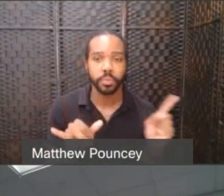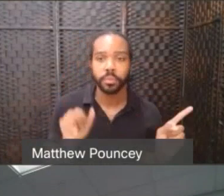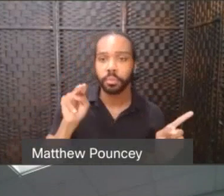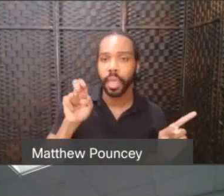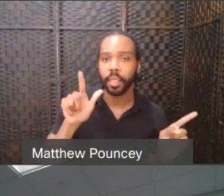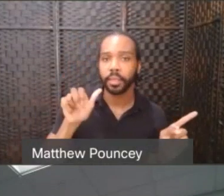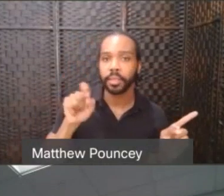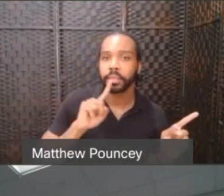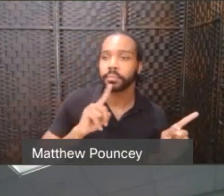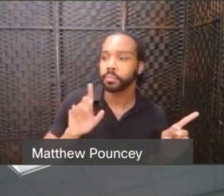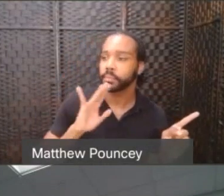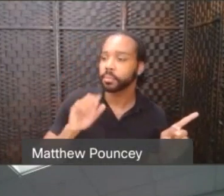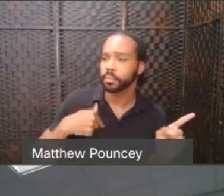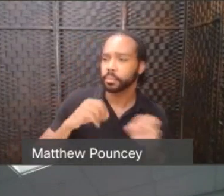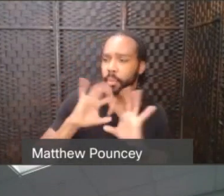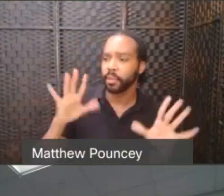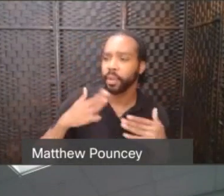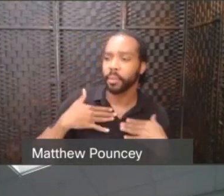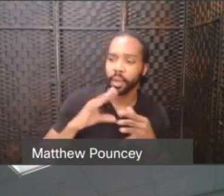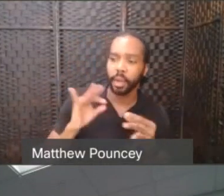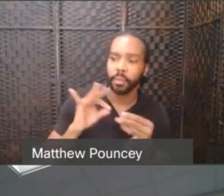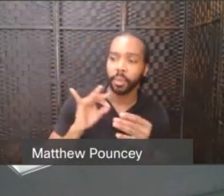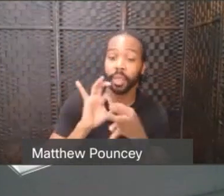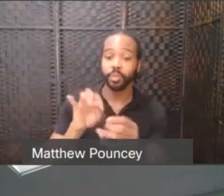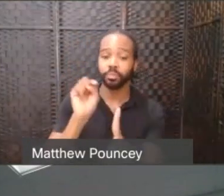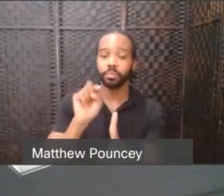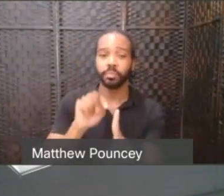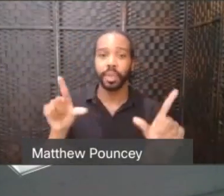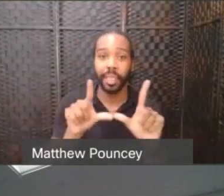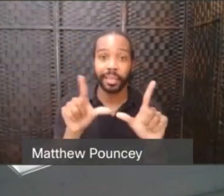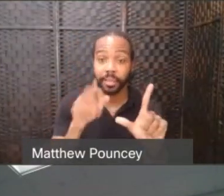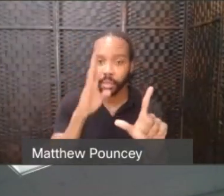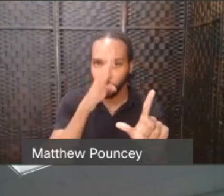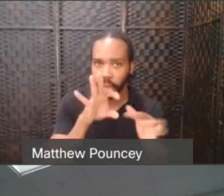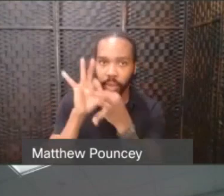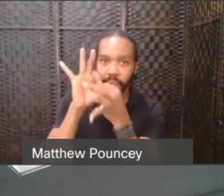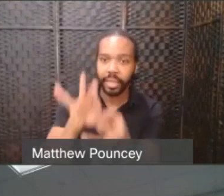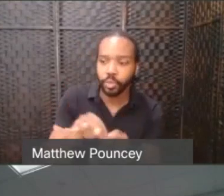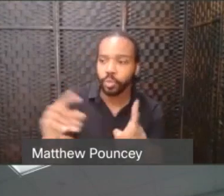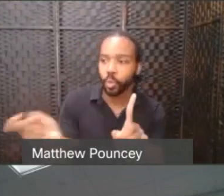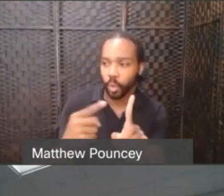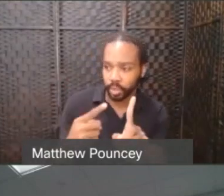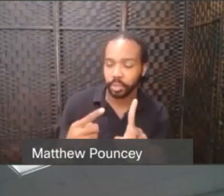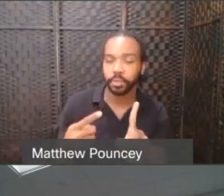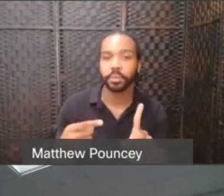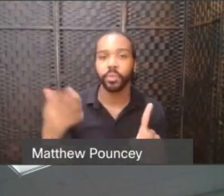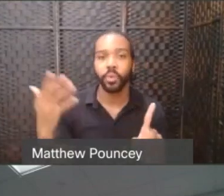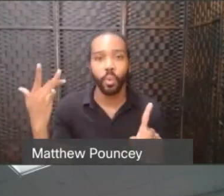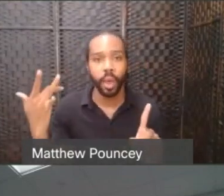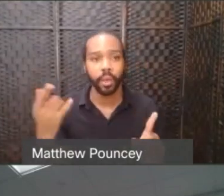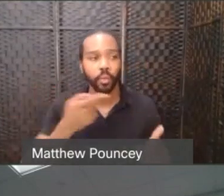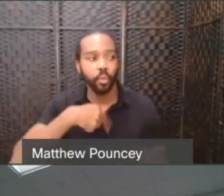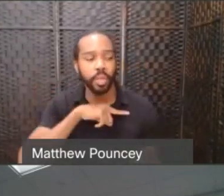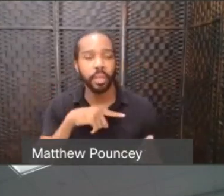my comments about the licensing was directly related to the question about why we